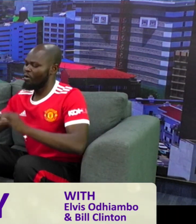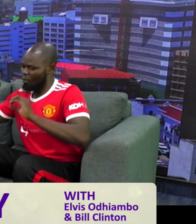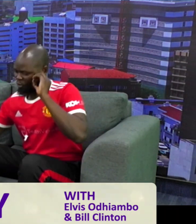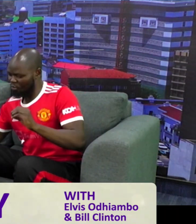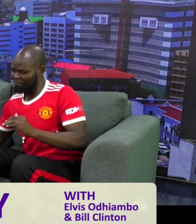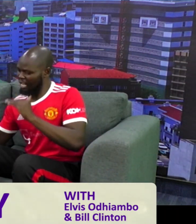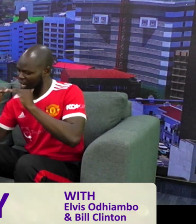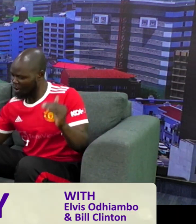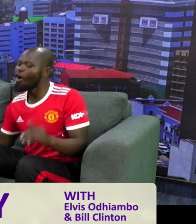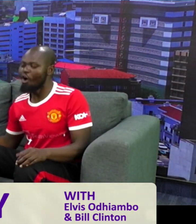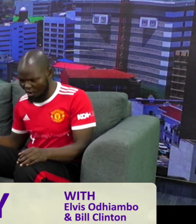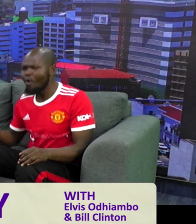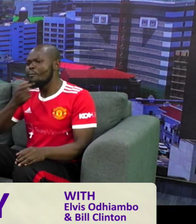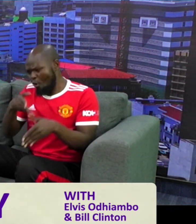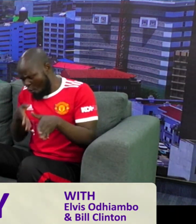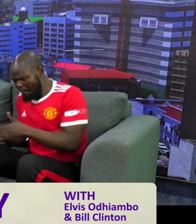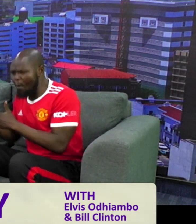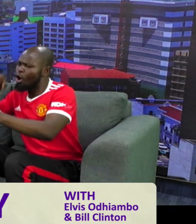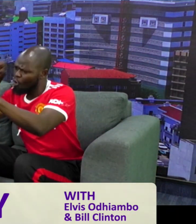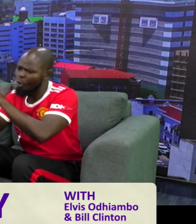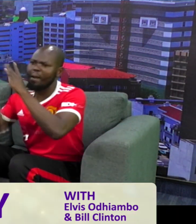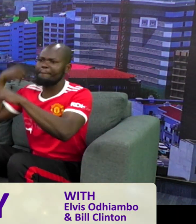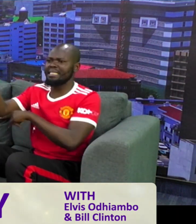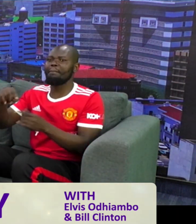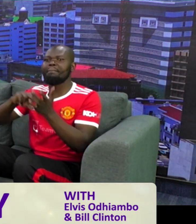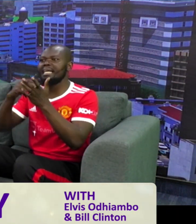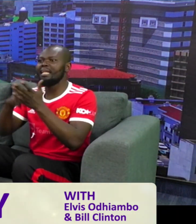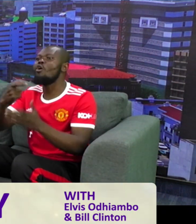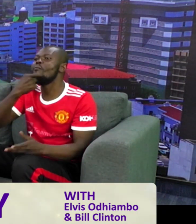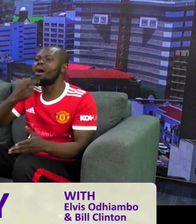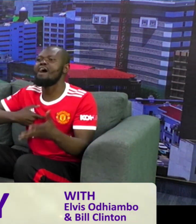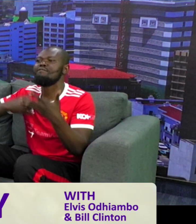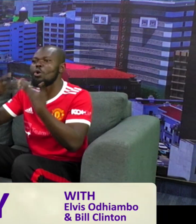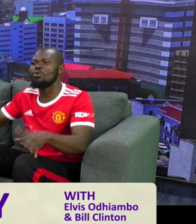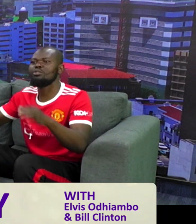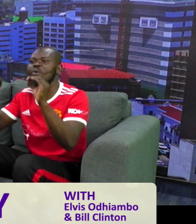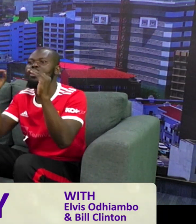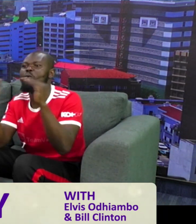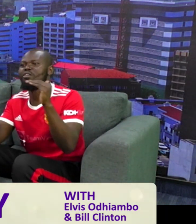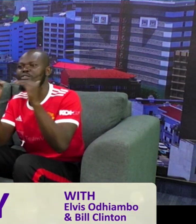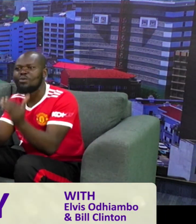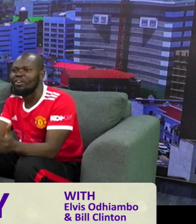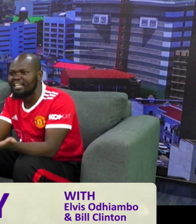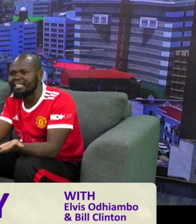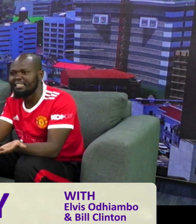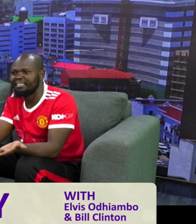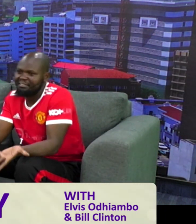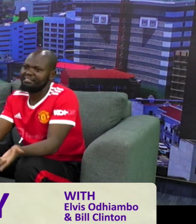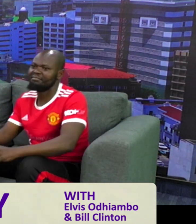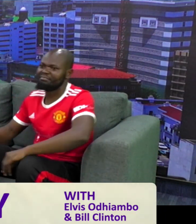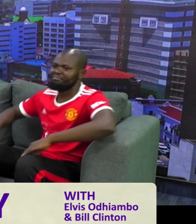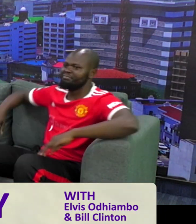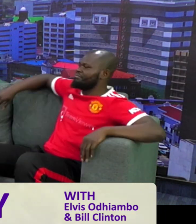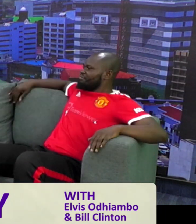0-0. I don't think it will go a 0-0. Lazima Moranga Gor Mahia wafunge.